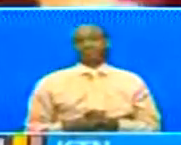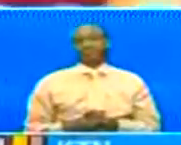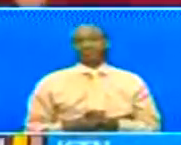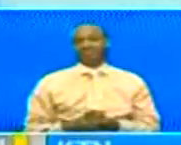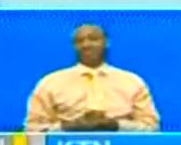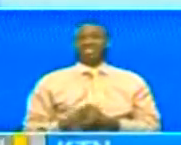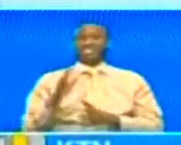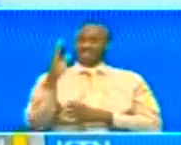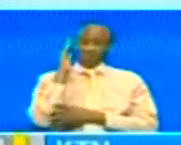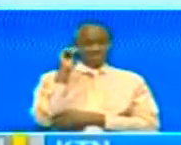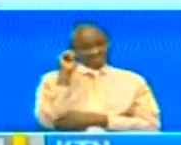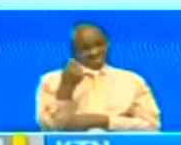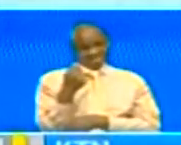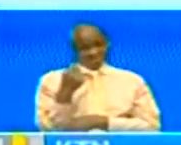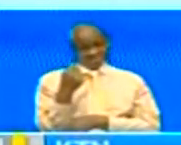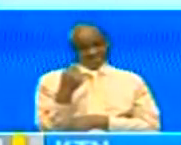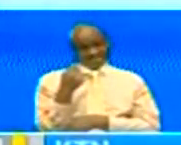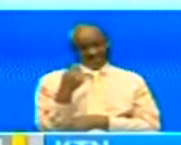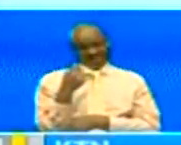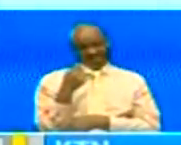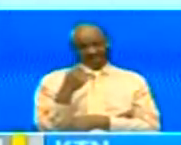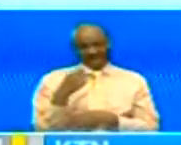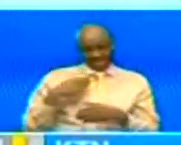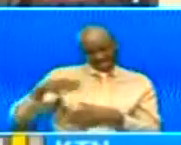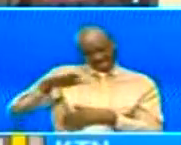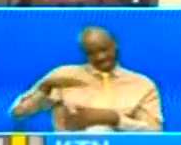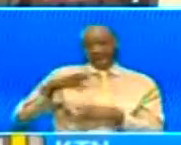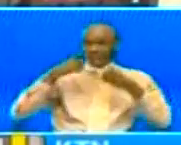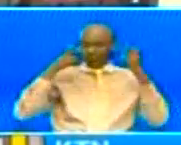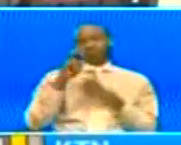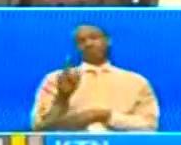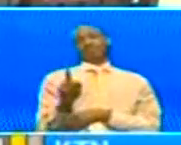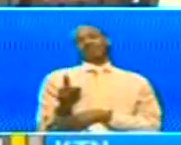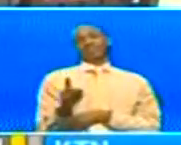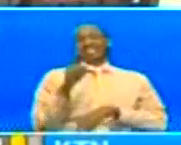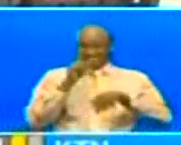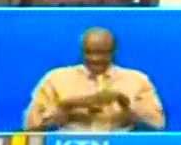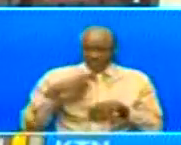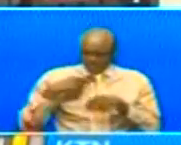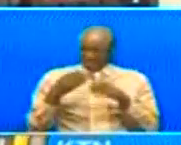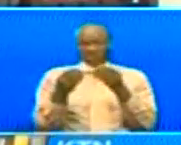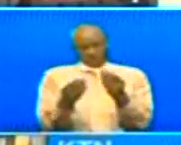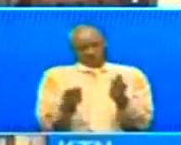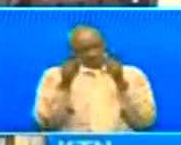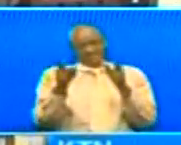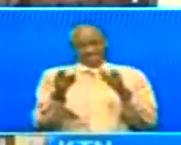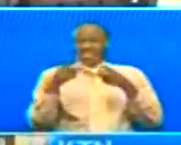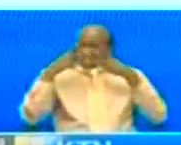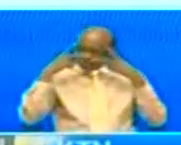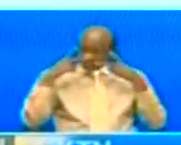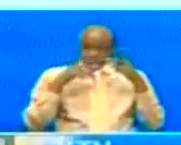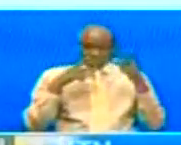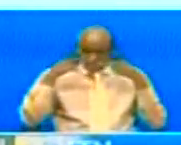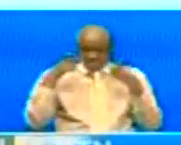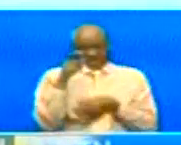Kenya. Security in Kenya really just lies around the terror threat. And as soon as we can tame the terrorist threat,